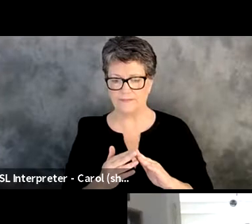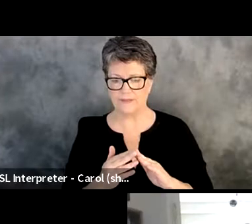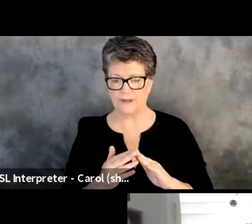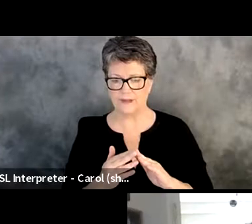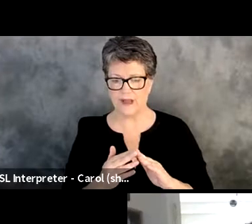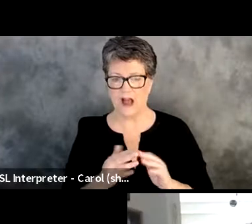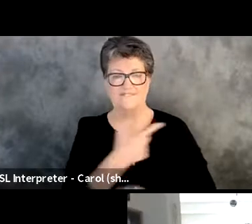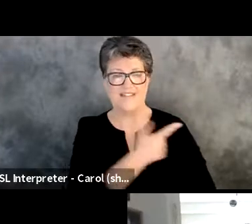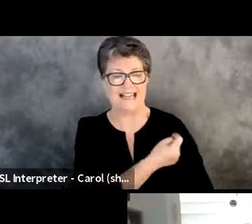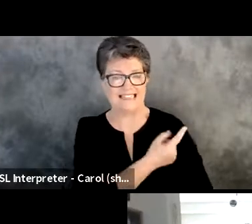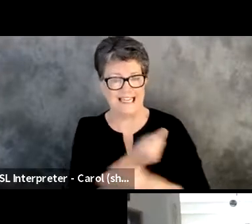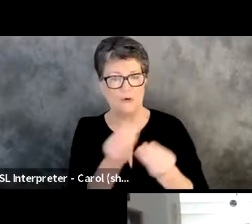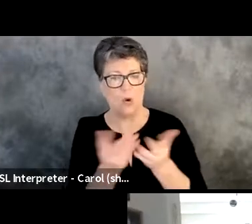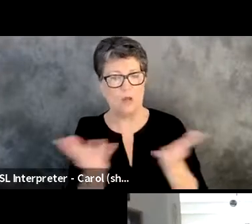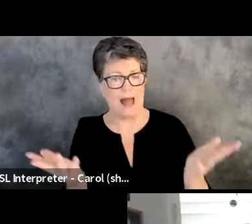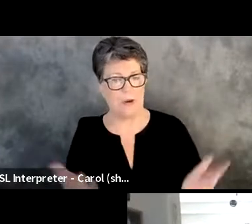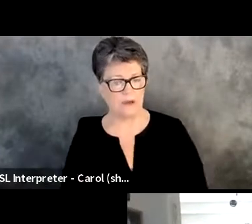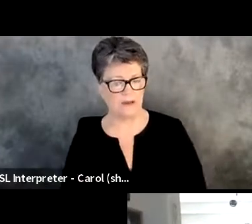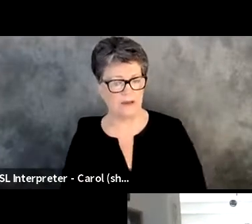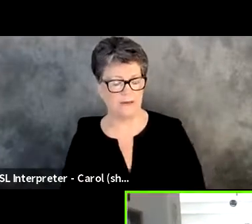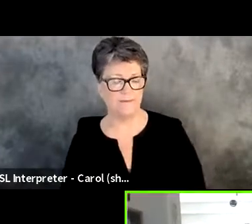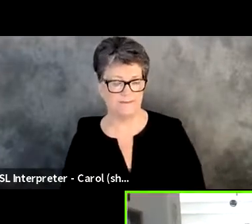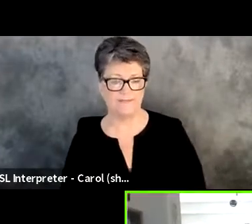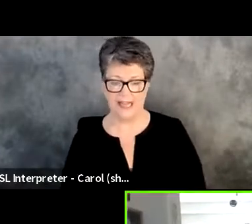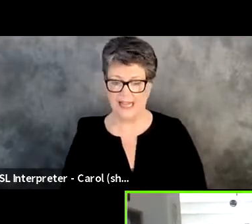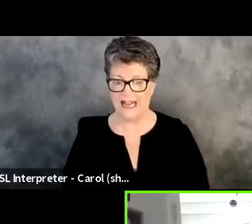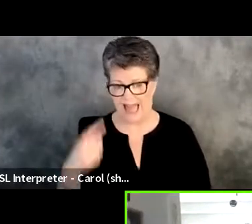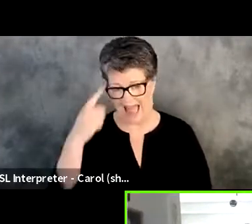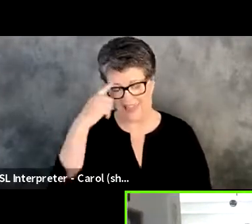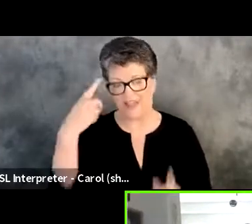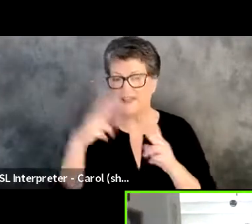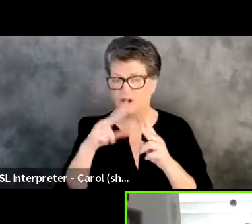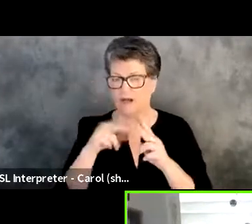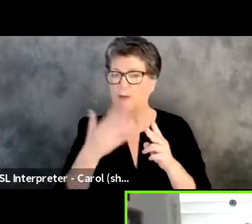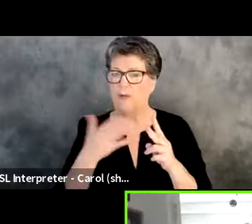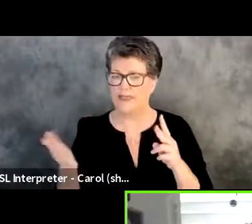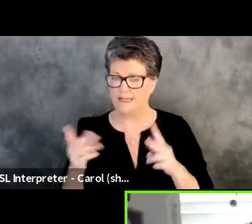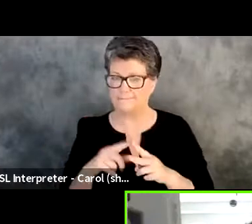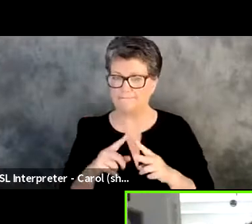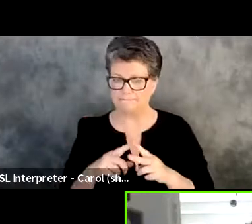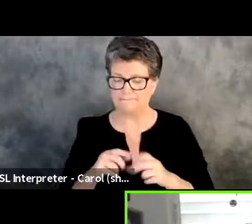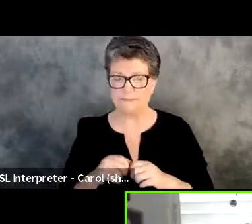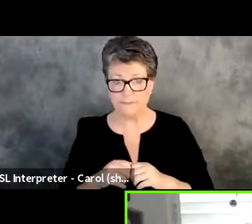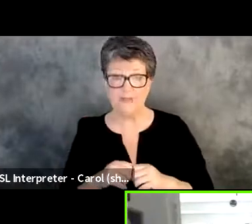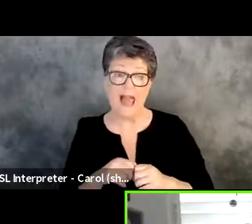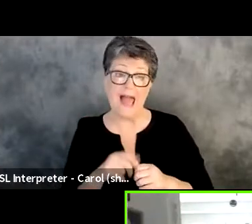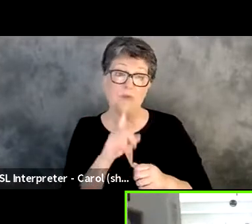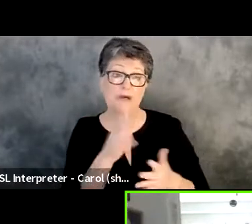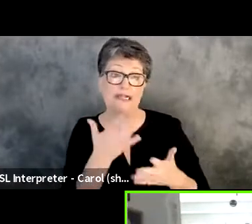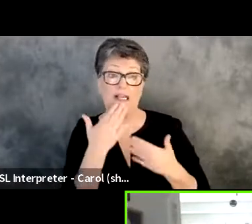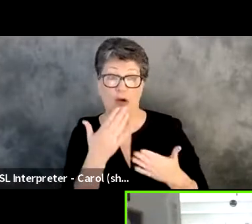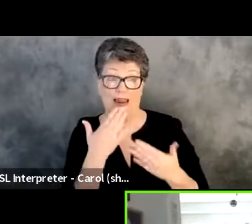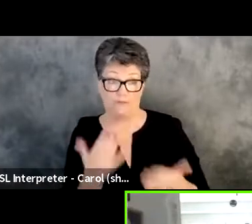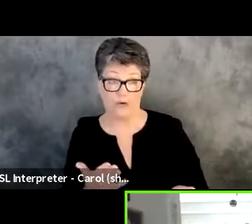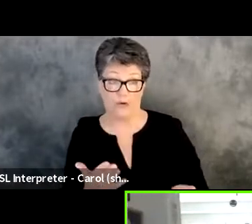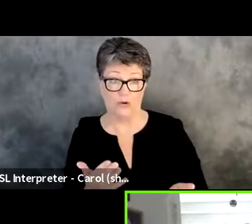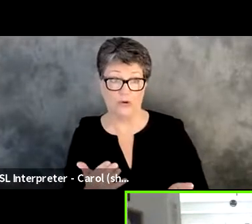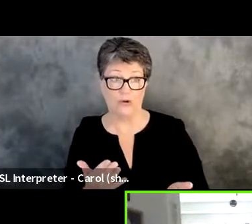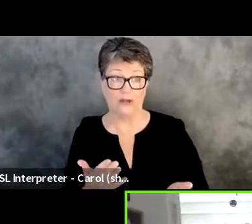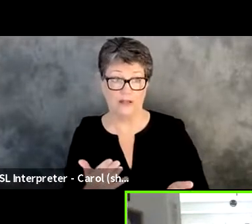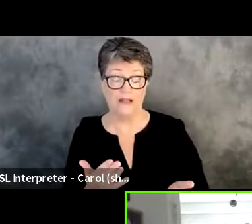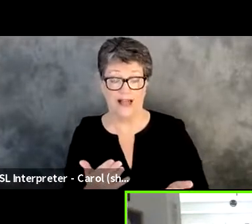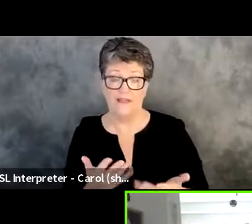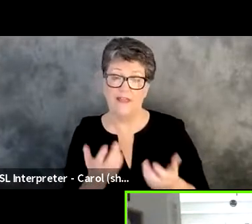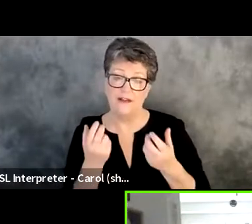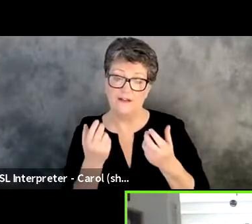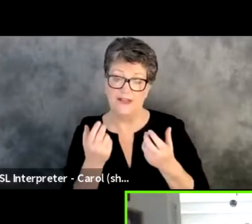vaccine rollout? I think there are a couple things. I am really grateful for the